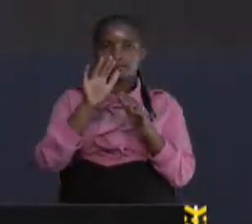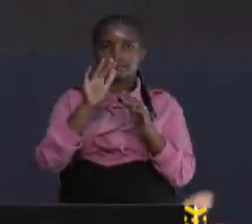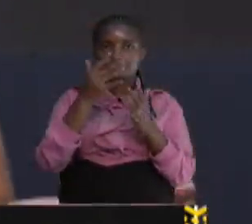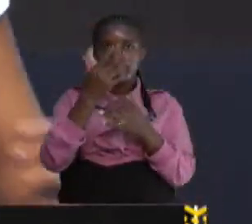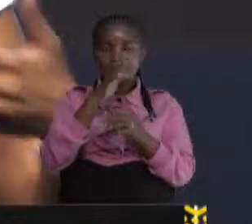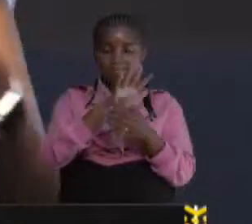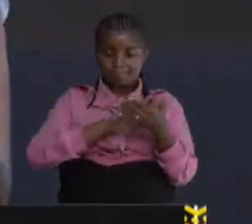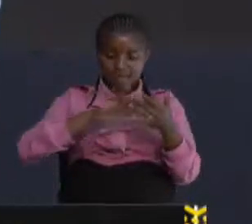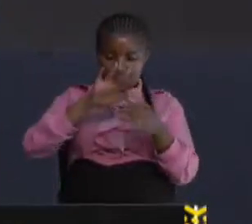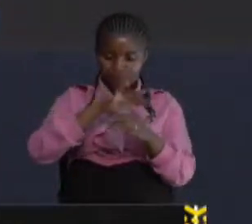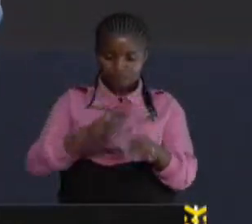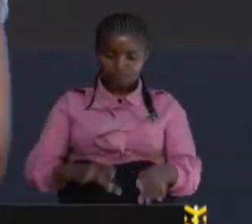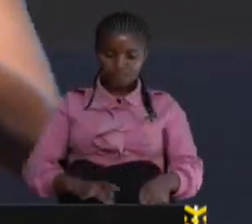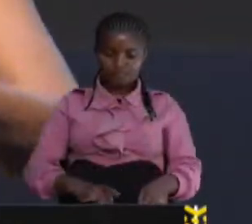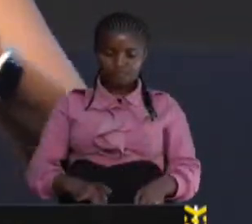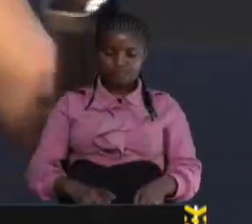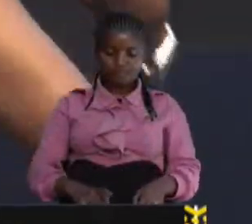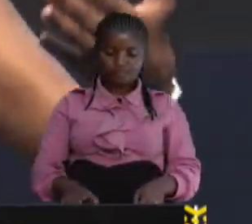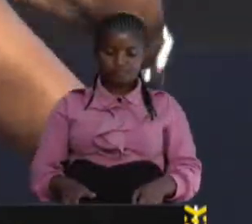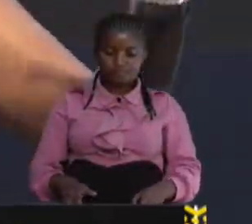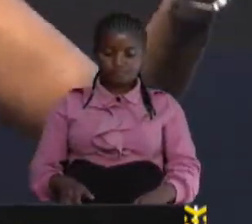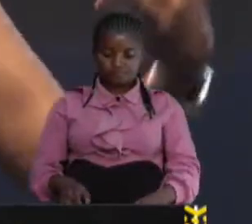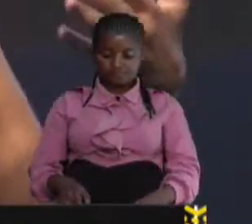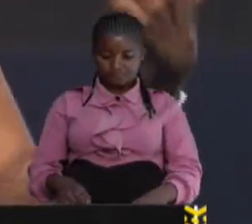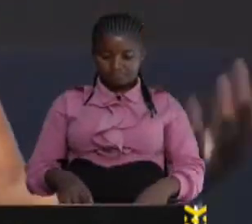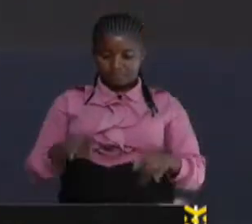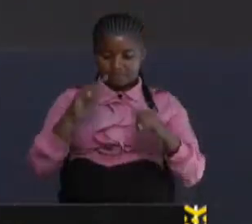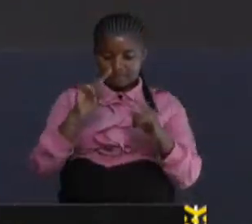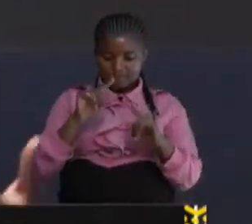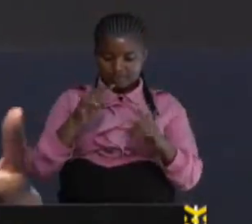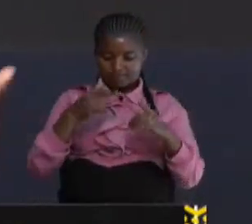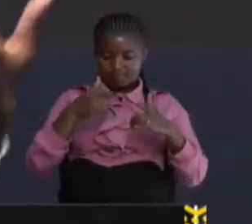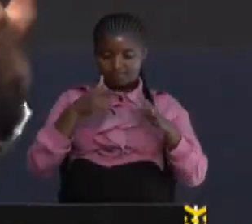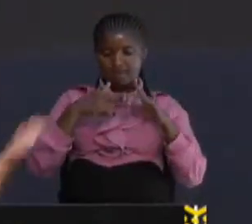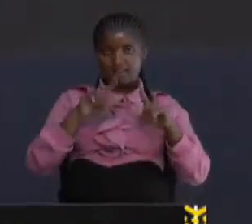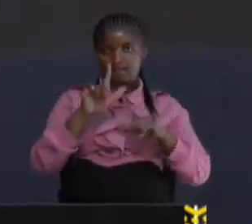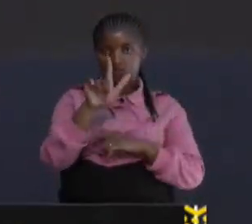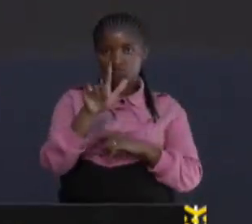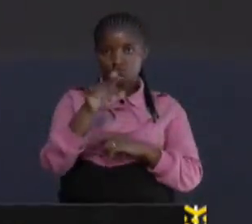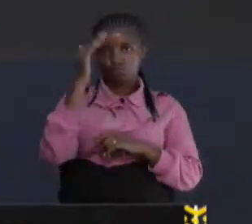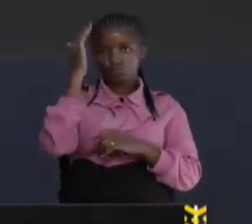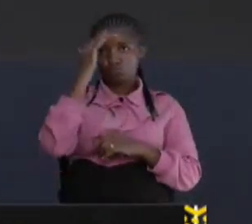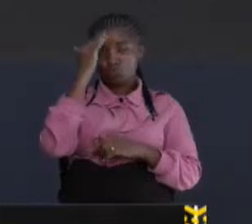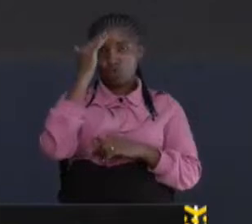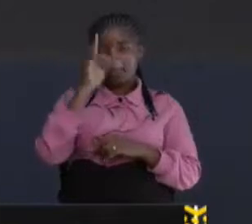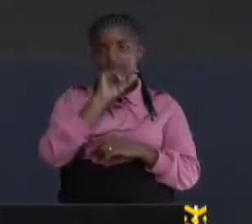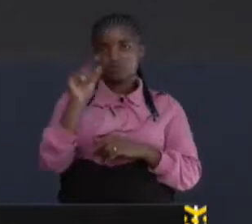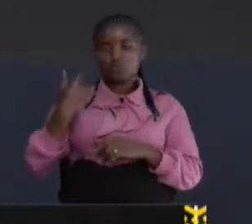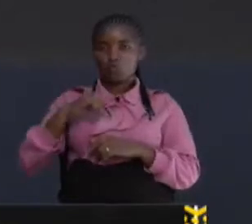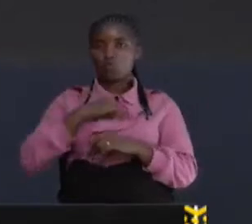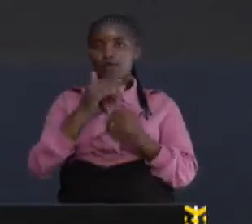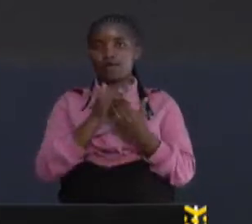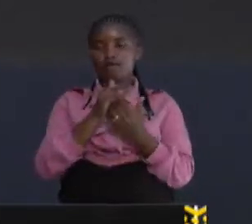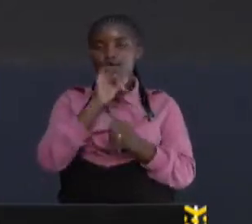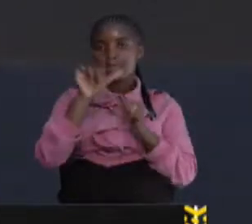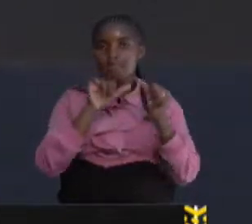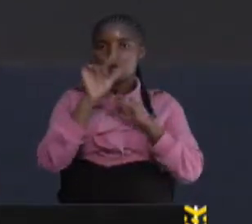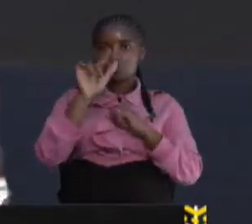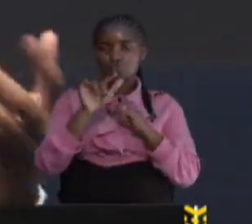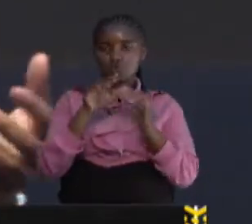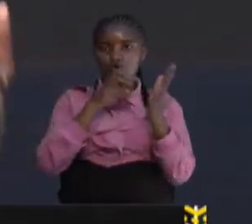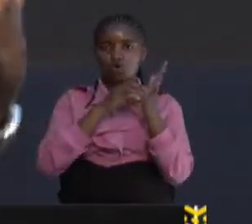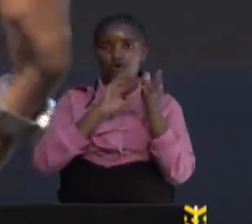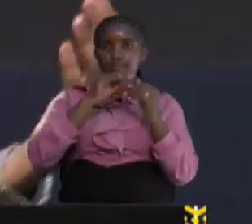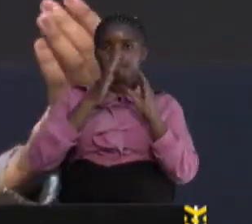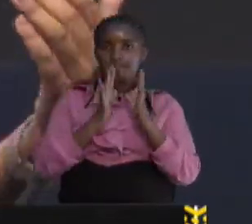to their platforms. This is us letting you know that as TikTok, we care about you as content creators, and